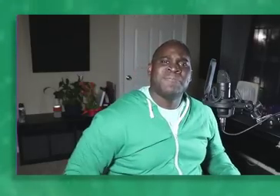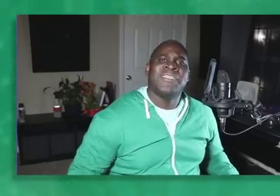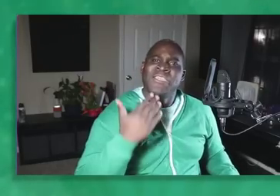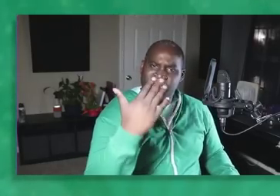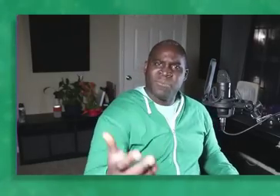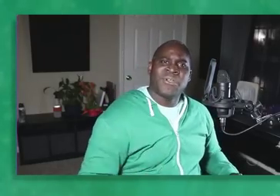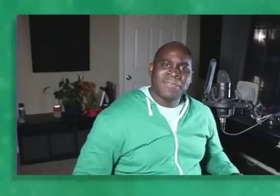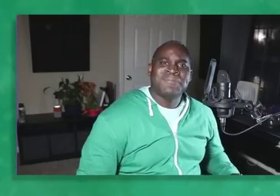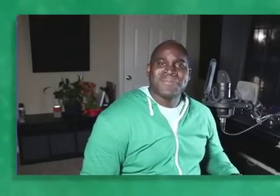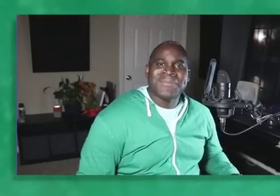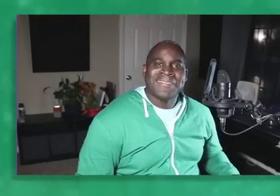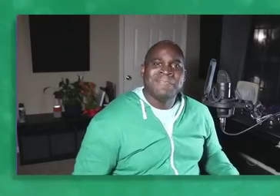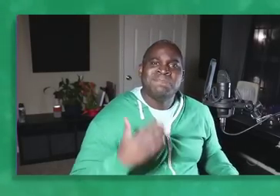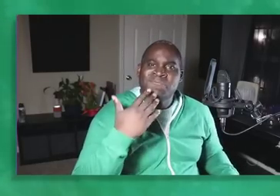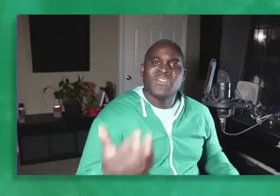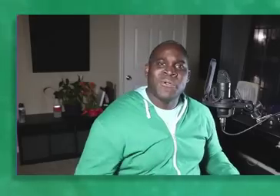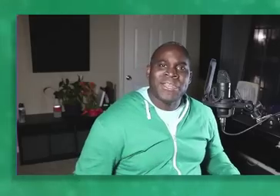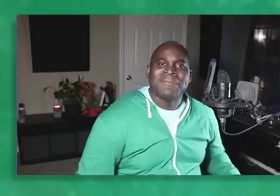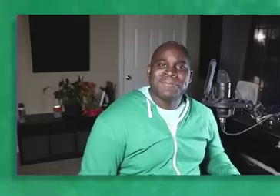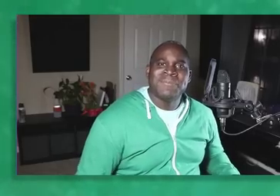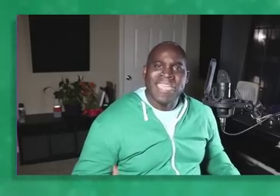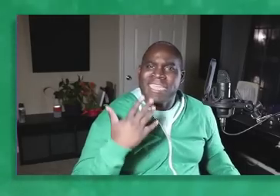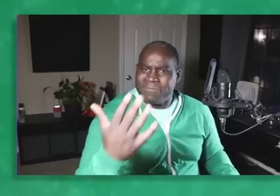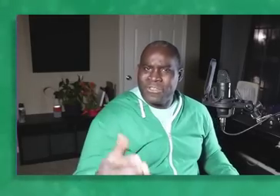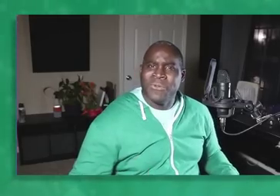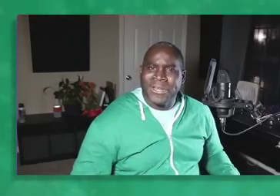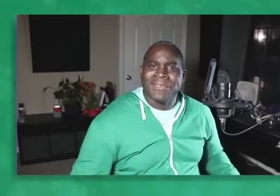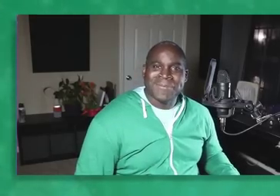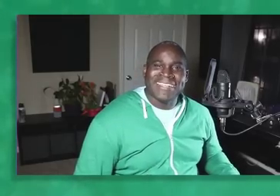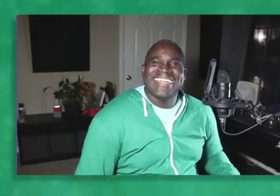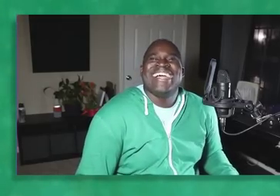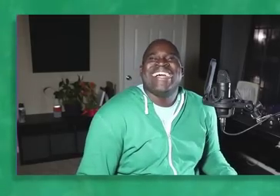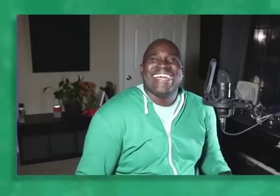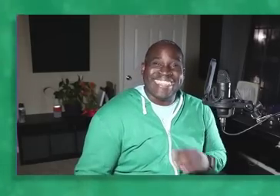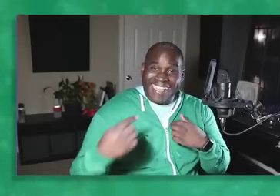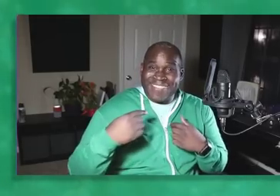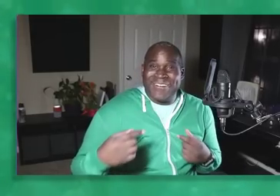morning. Good morning. Good morning. Hey, good morning.